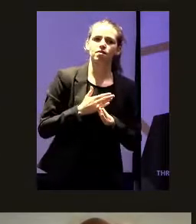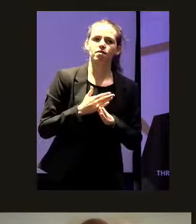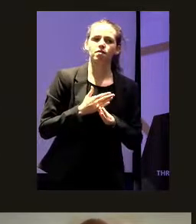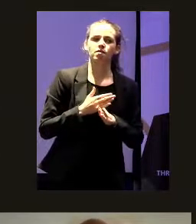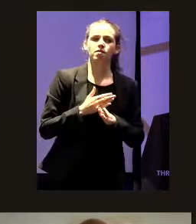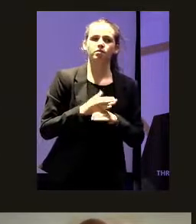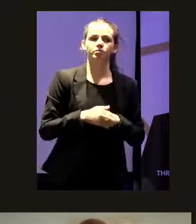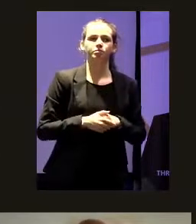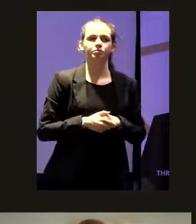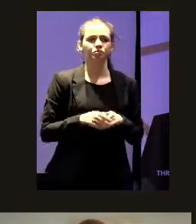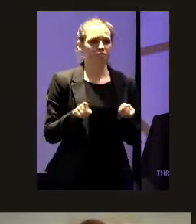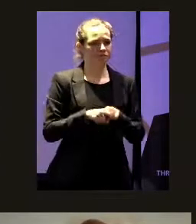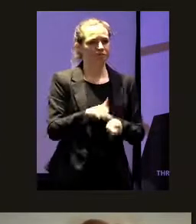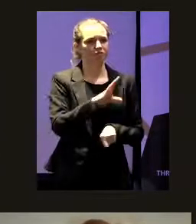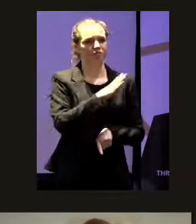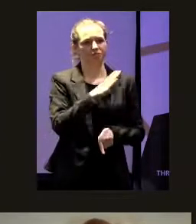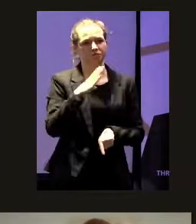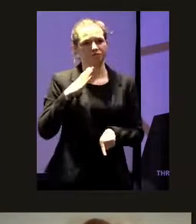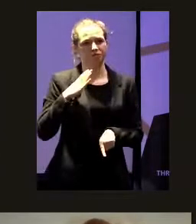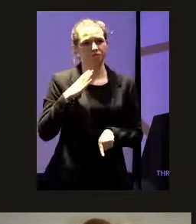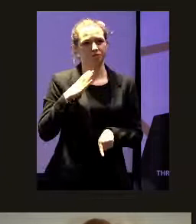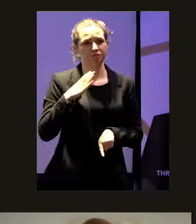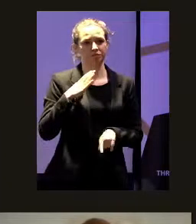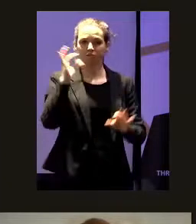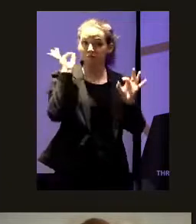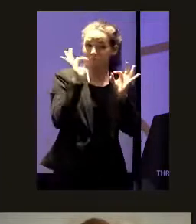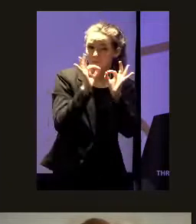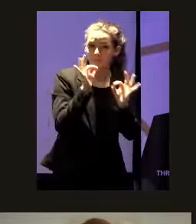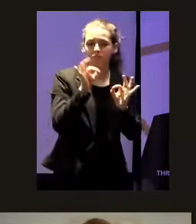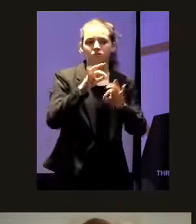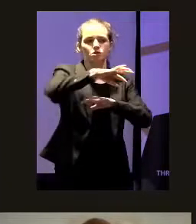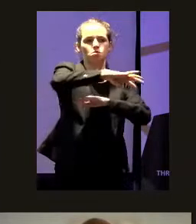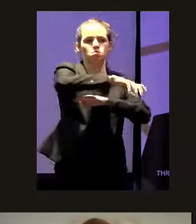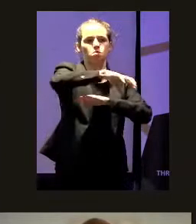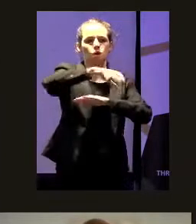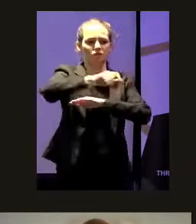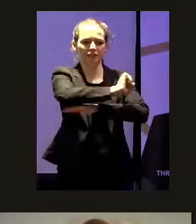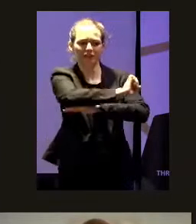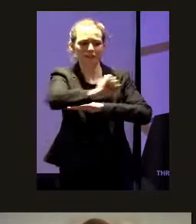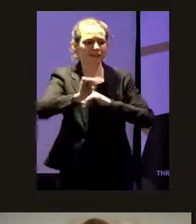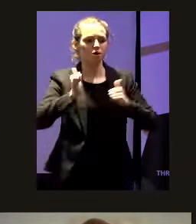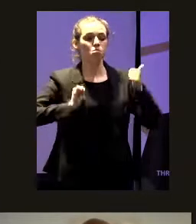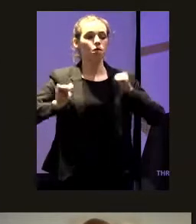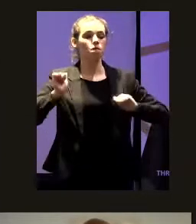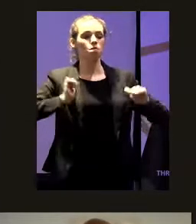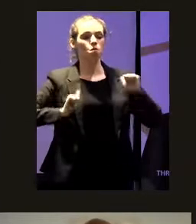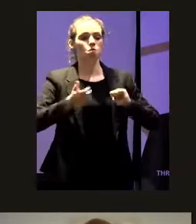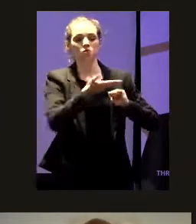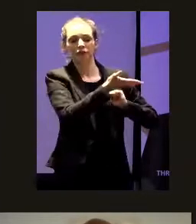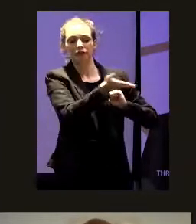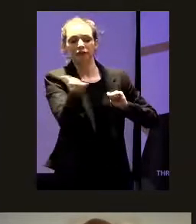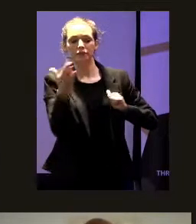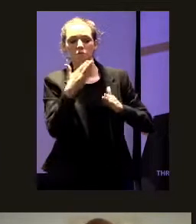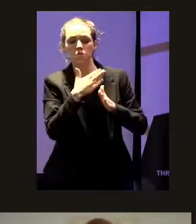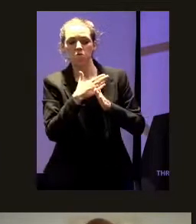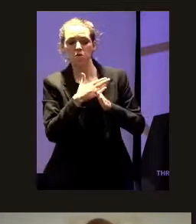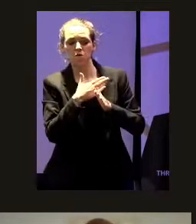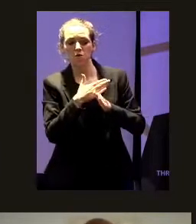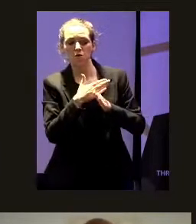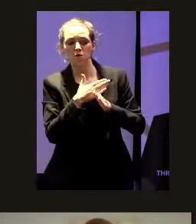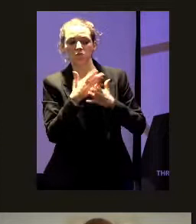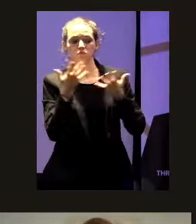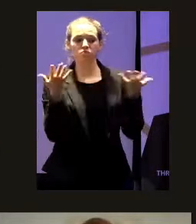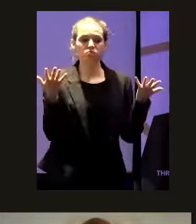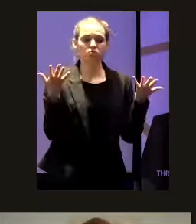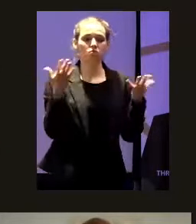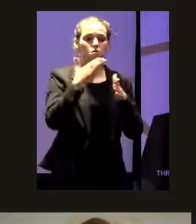do. And particularly provinces in their performance of all work, the work that has been